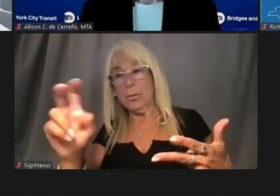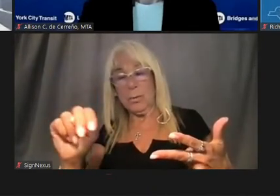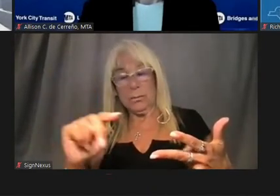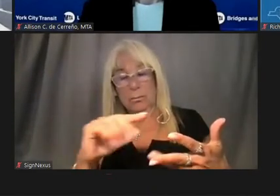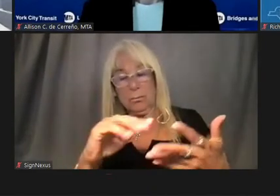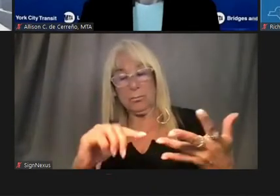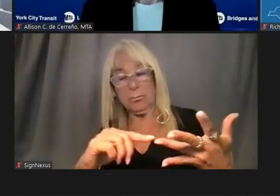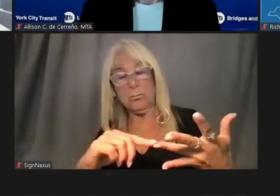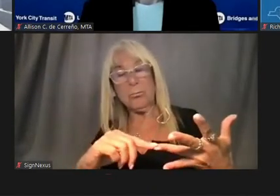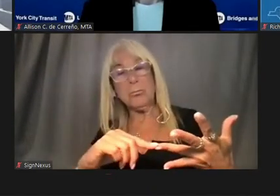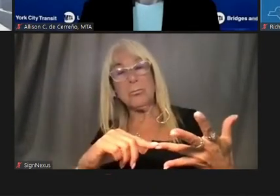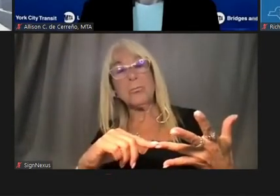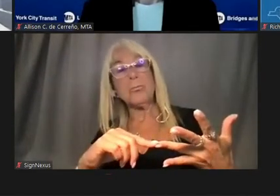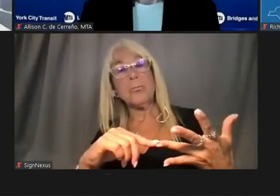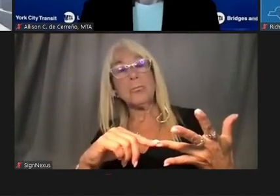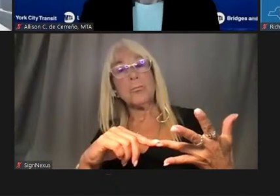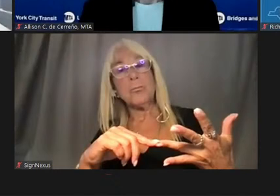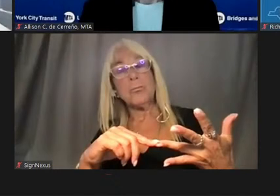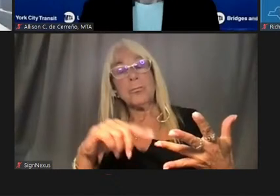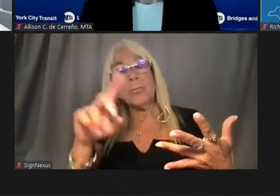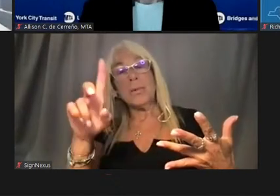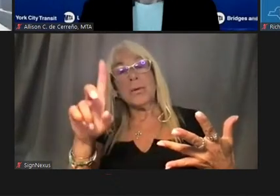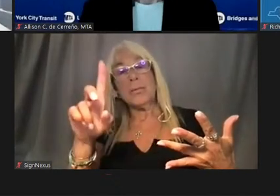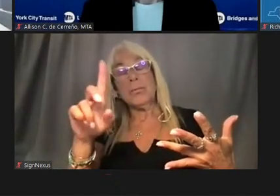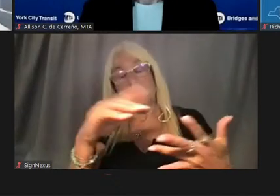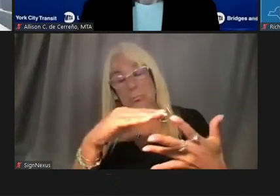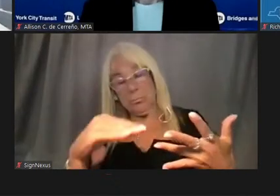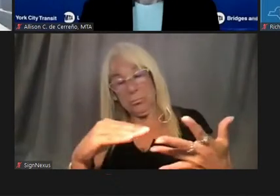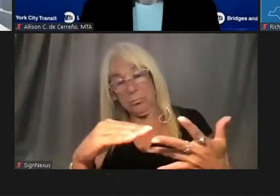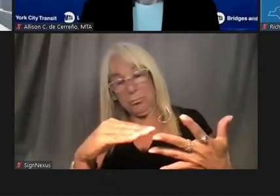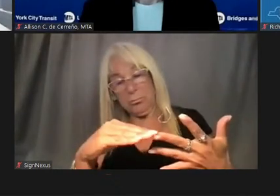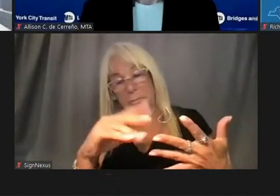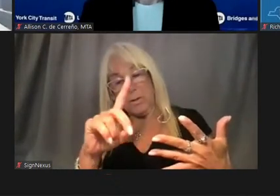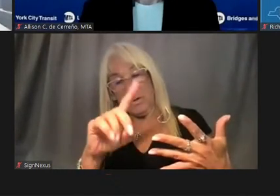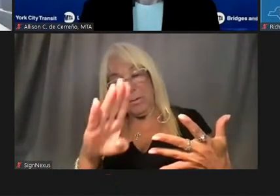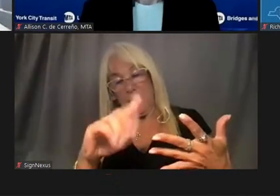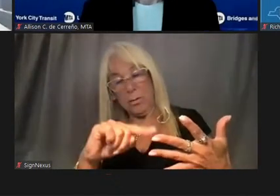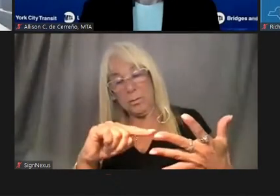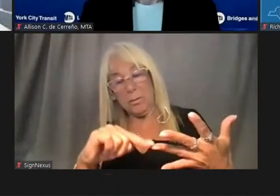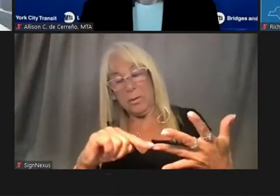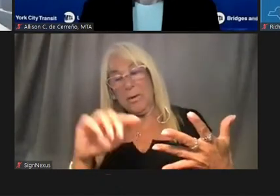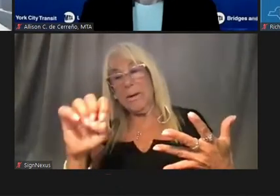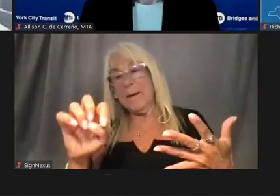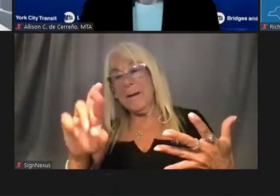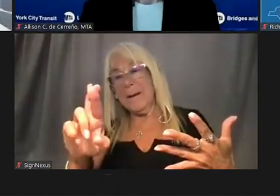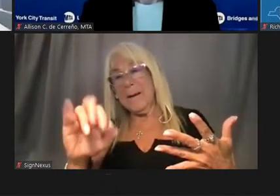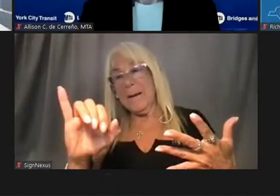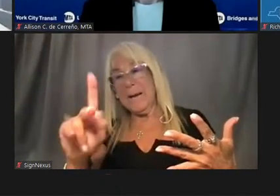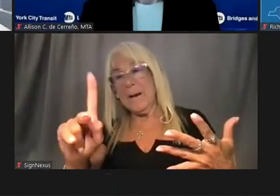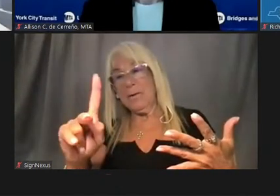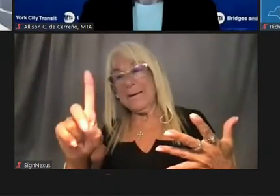our next speaker is Deborah Baldwin fought by Eric Diaz